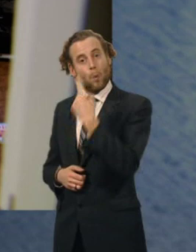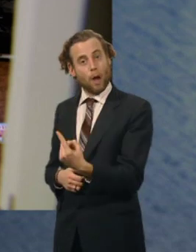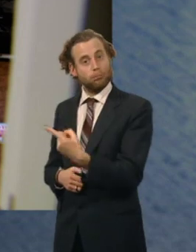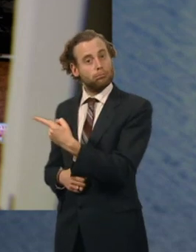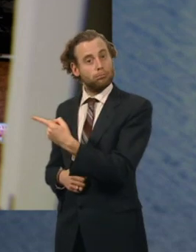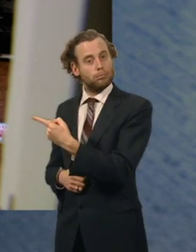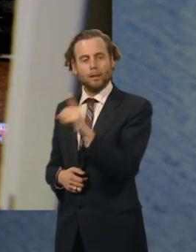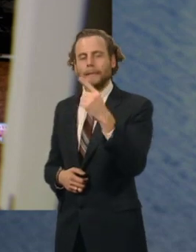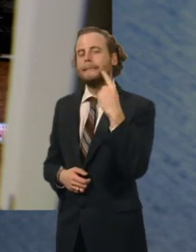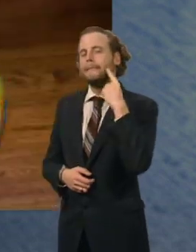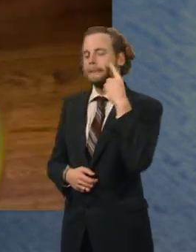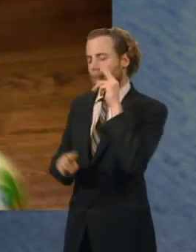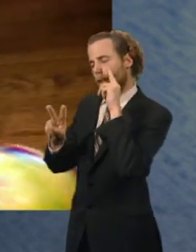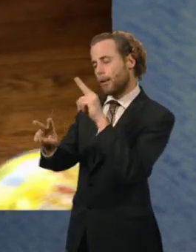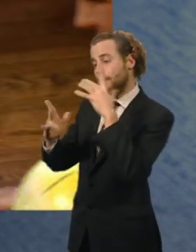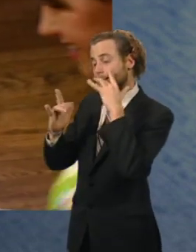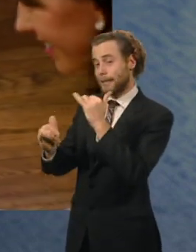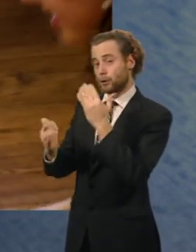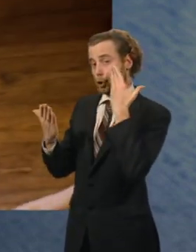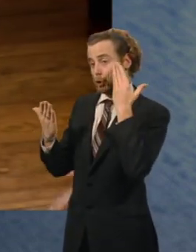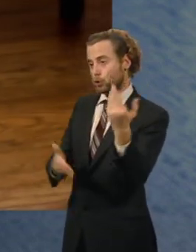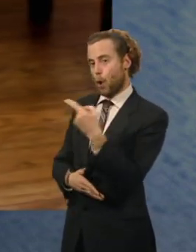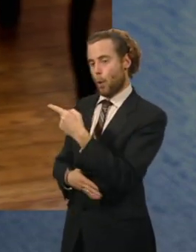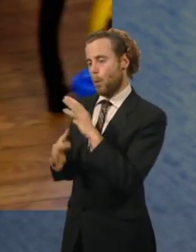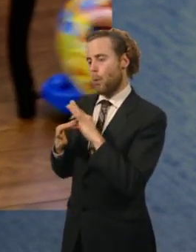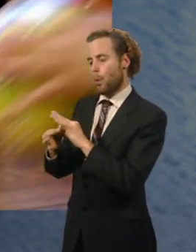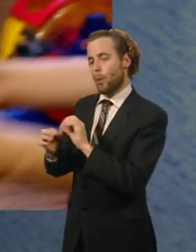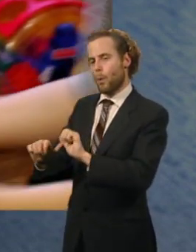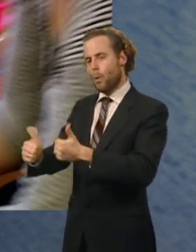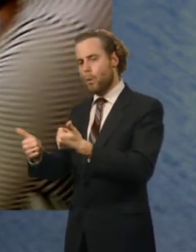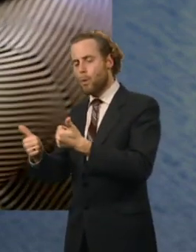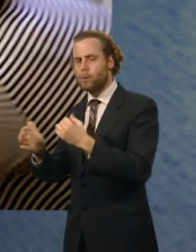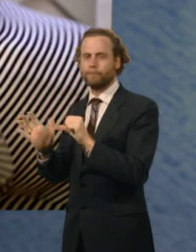There's a simple test that shows the impact a parent is having on their child.